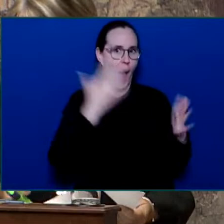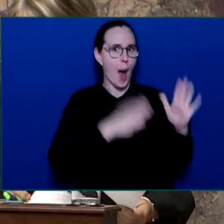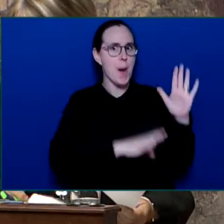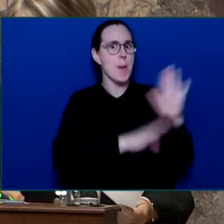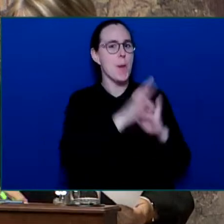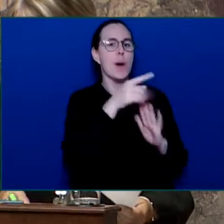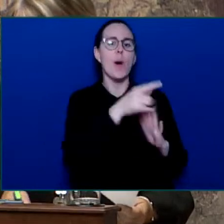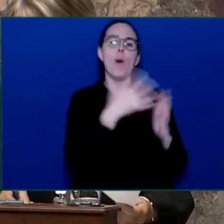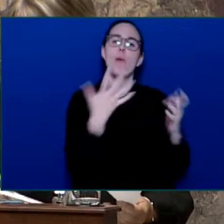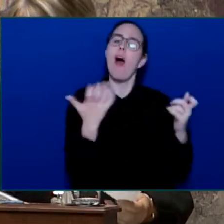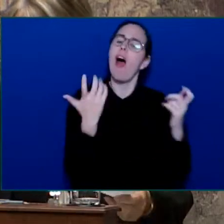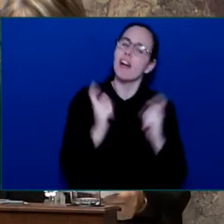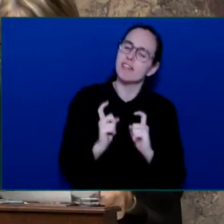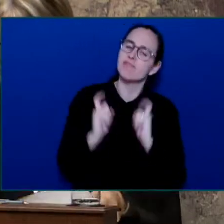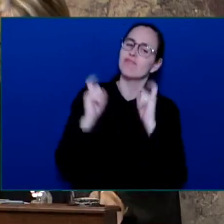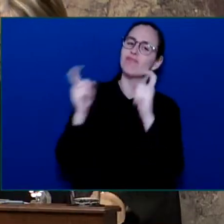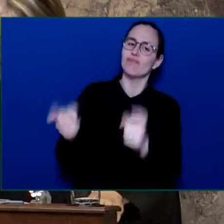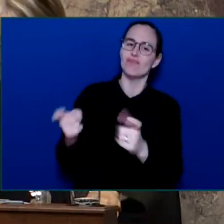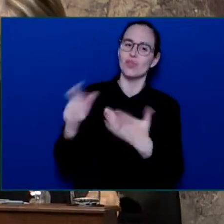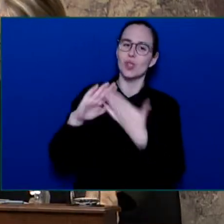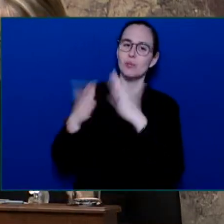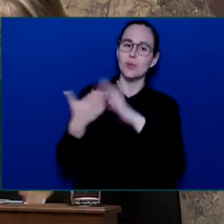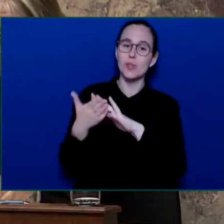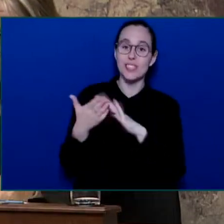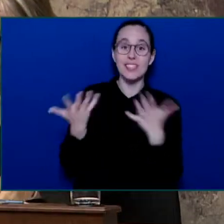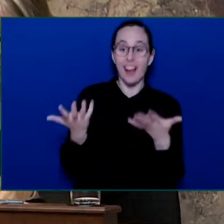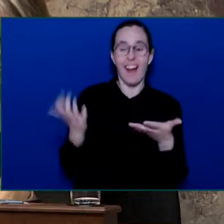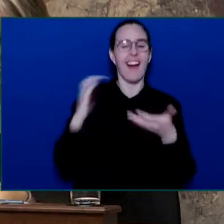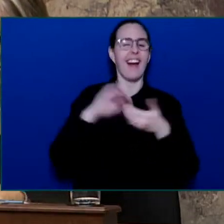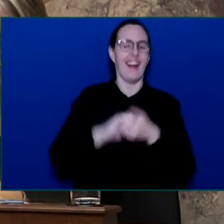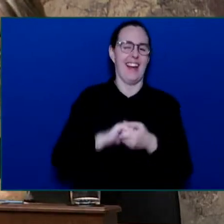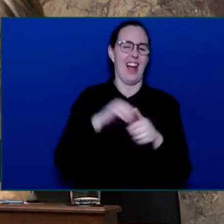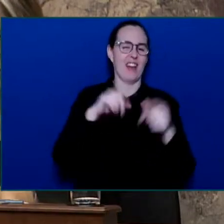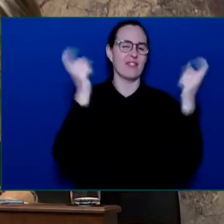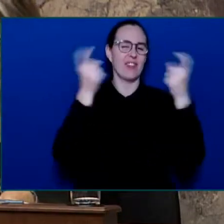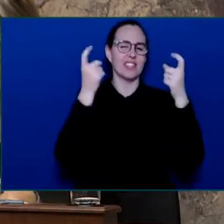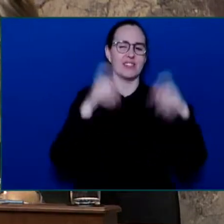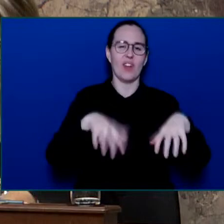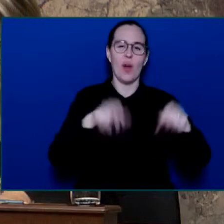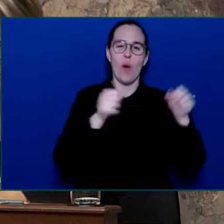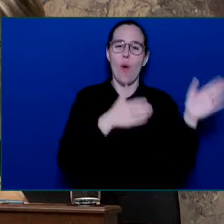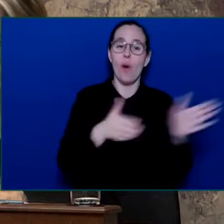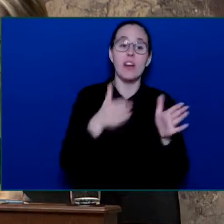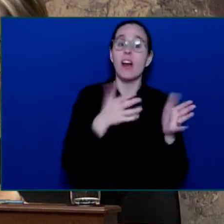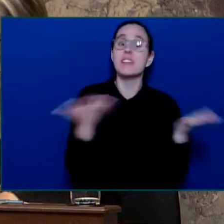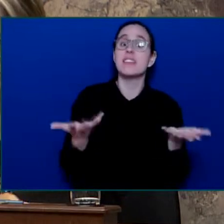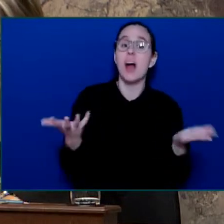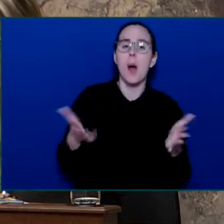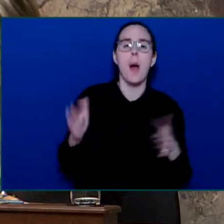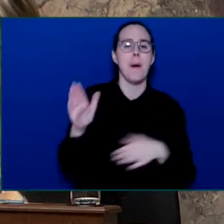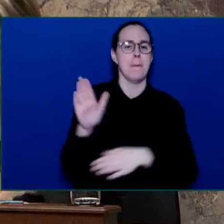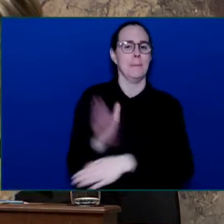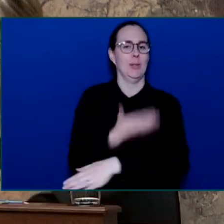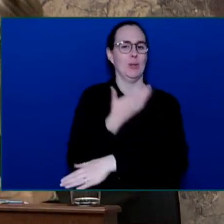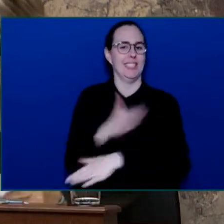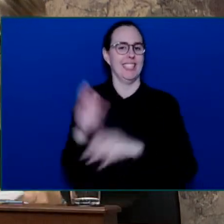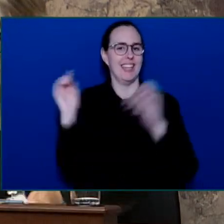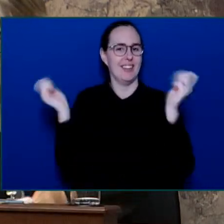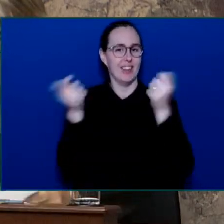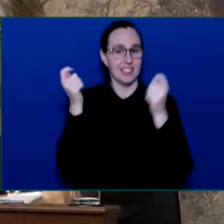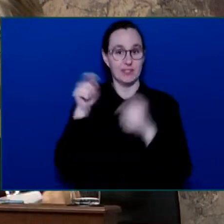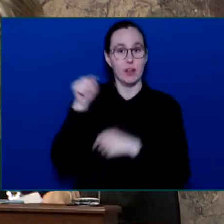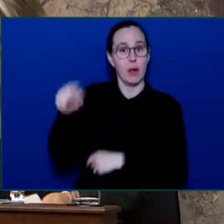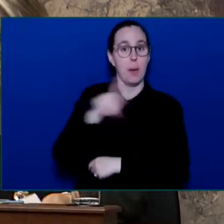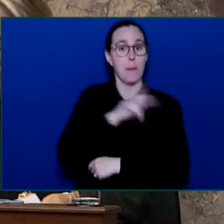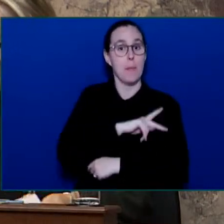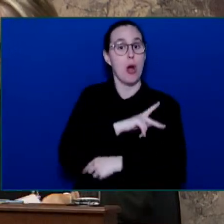festival organizer to organize a unique music festival at historic Patterson Park in Ladner. Though it has sat empty for many decades,